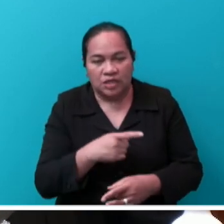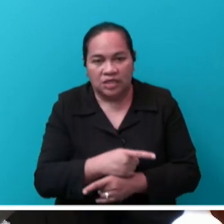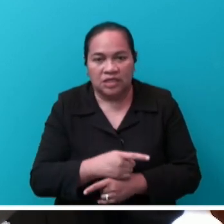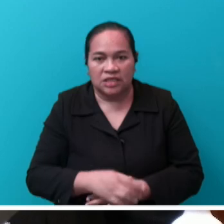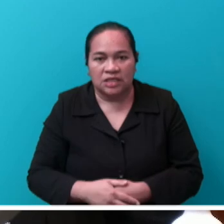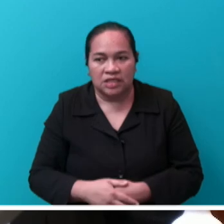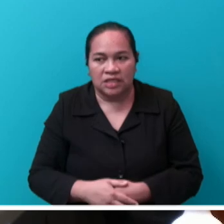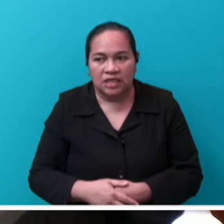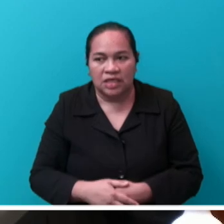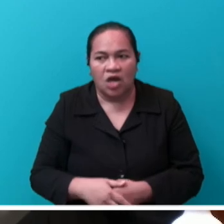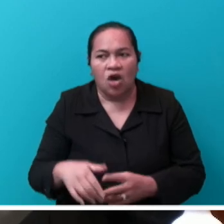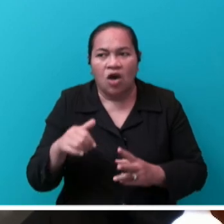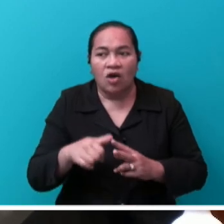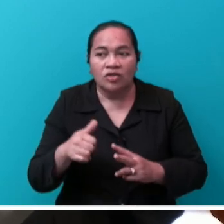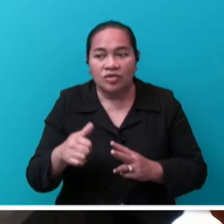There are also some